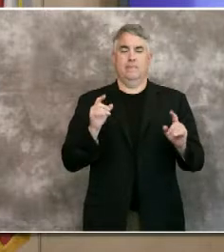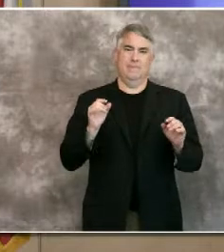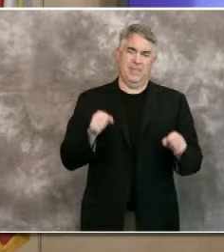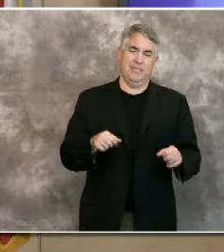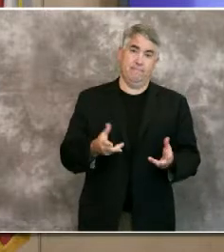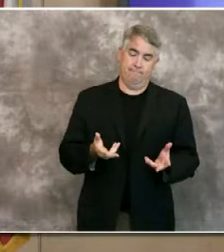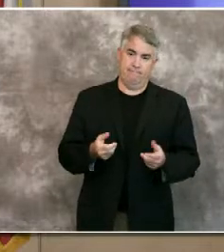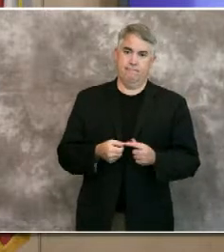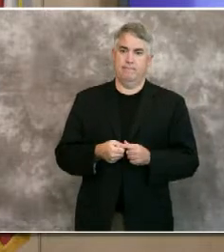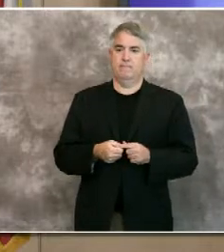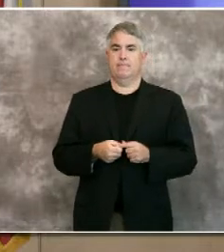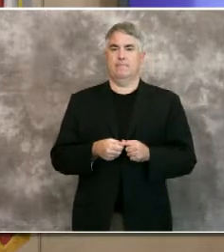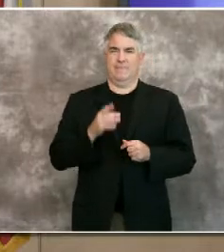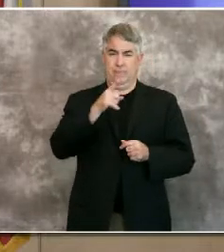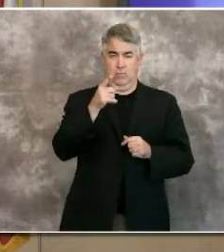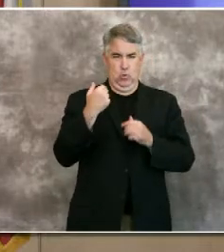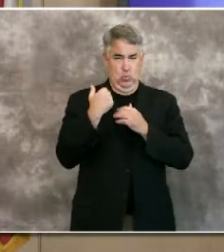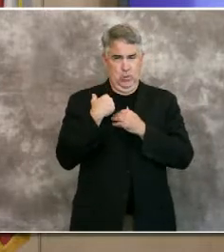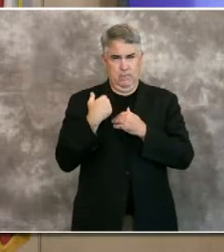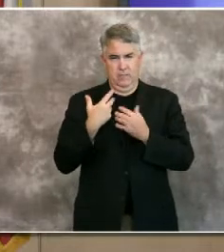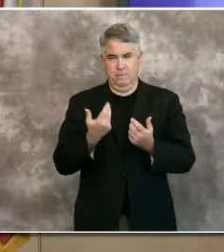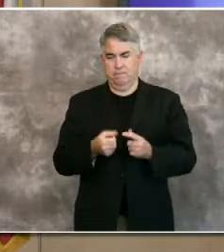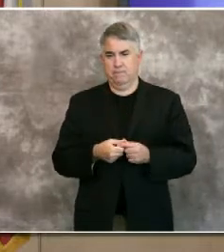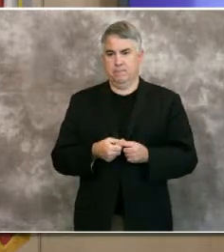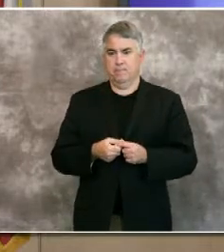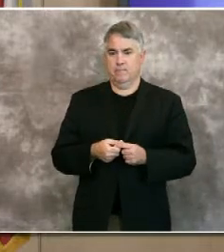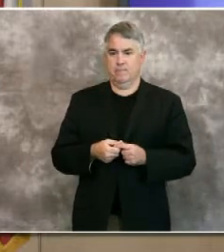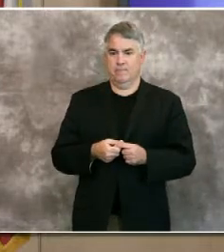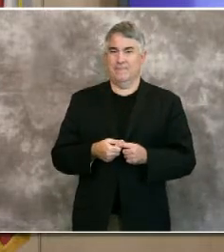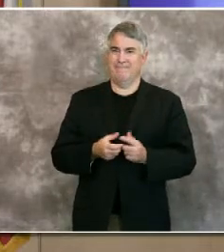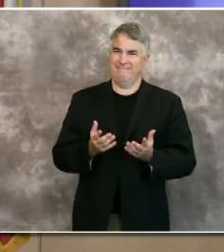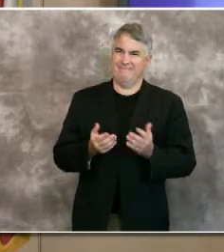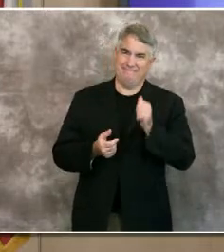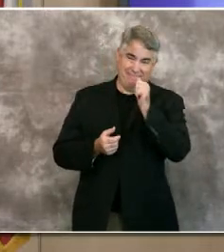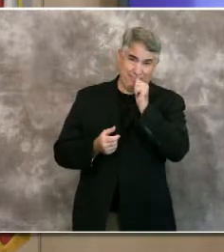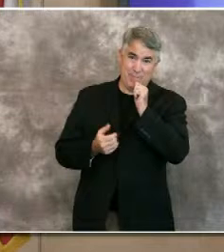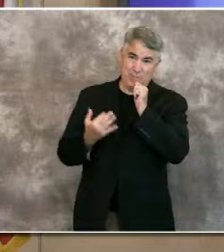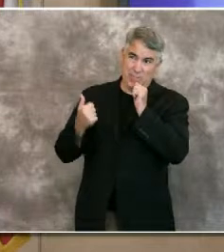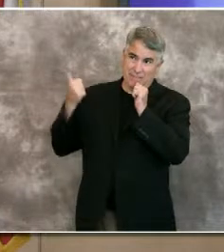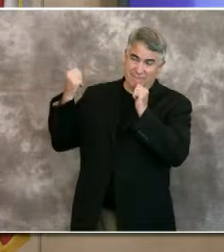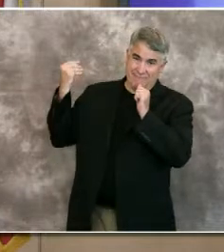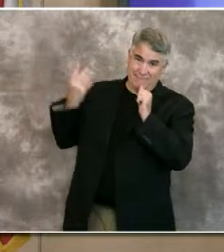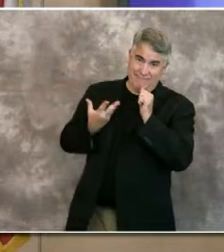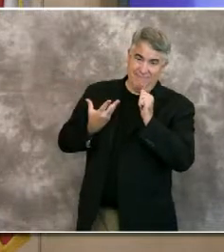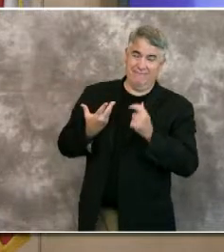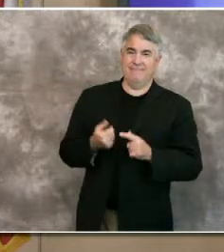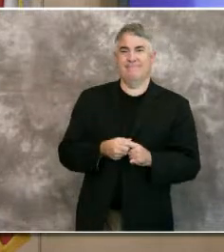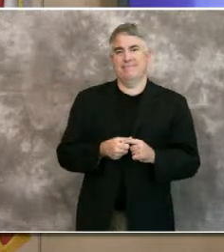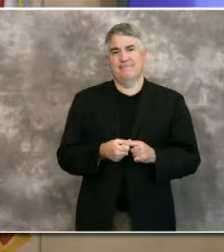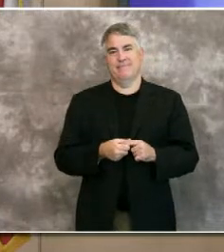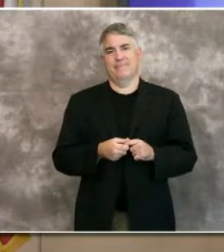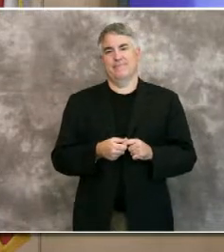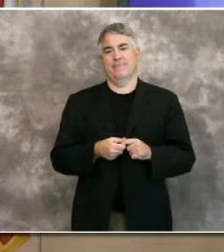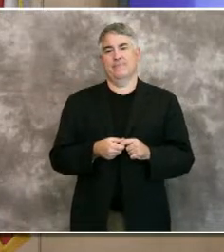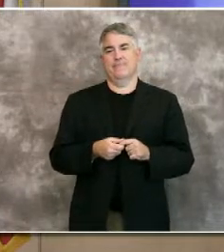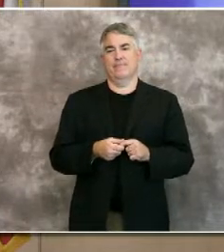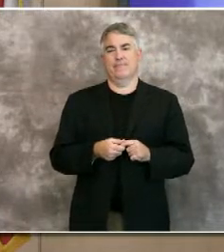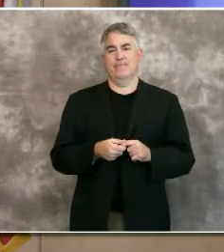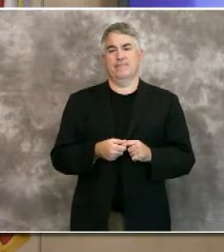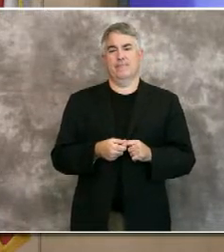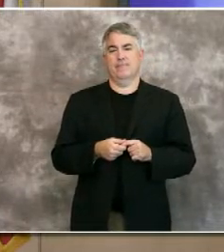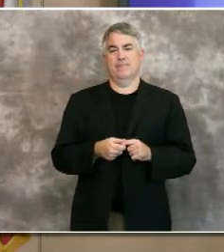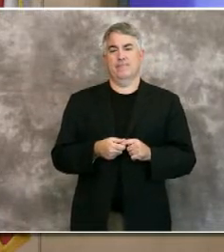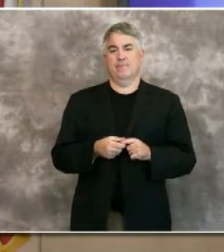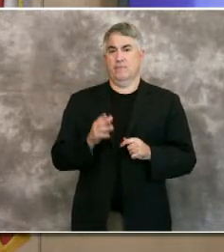responsible as they can, and then just hang in there while we wait for additional guidance. Okay, and those additional guidances, will they be affected